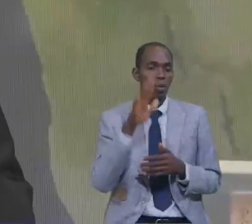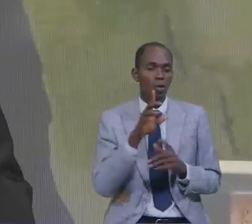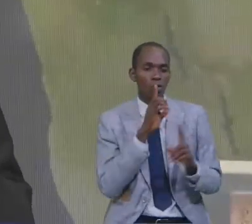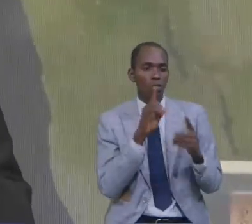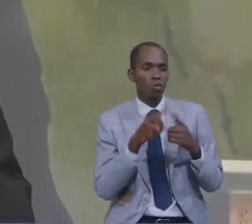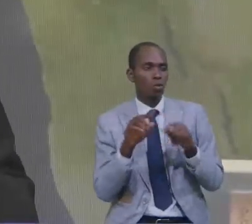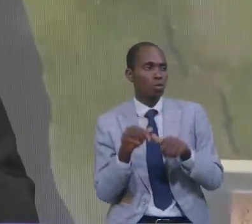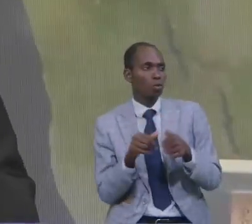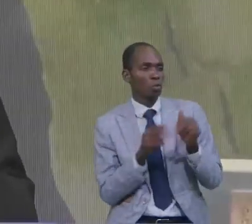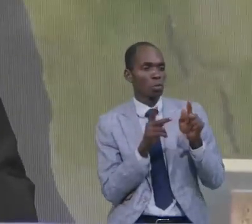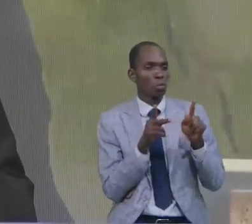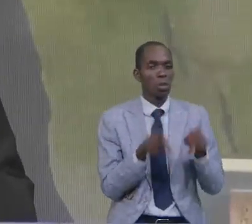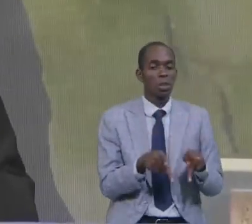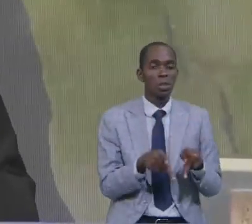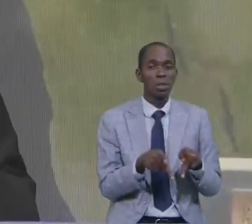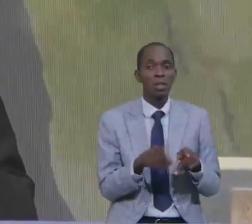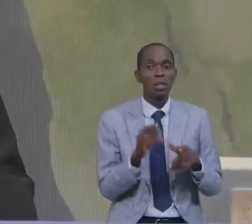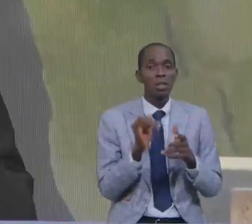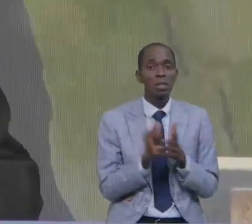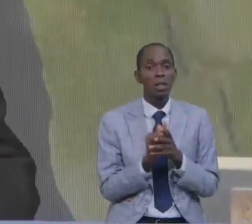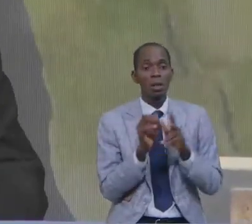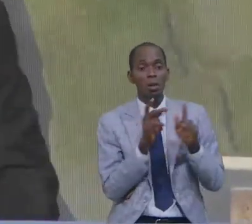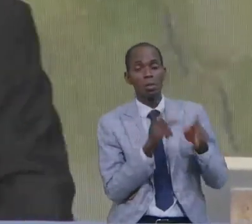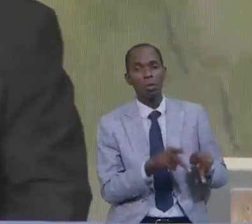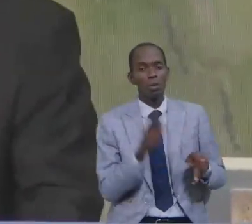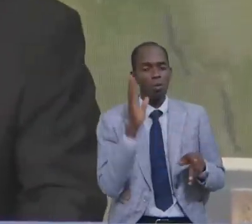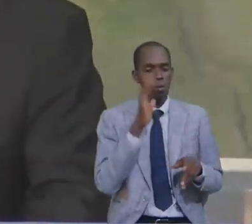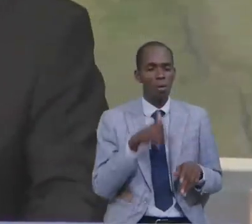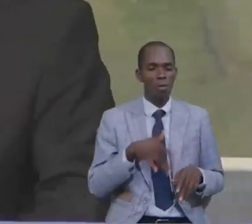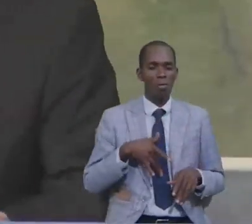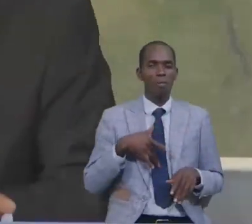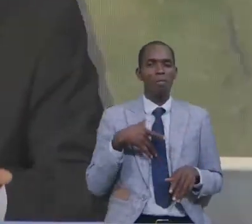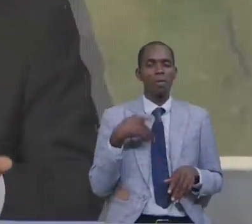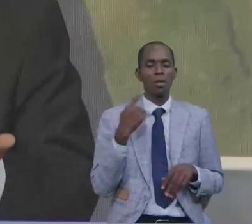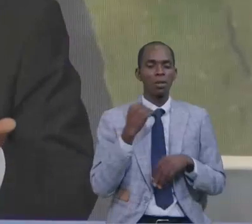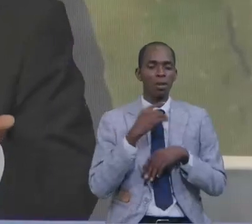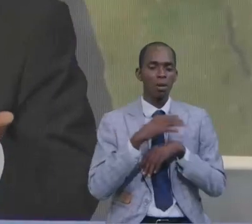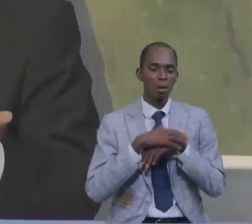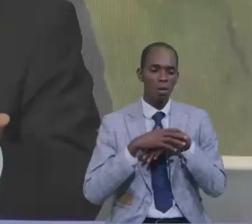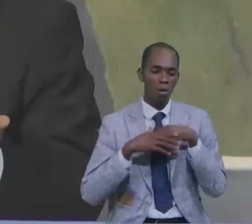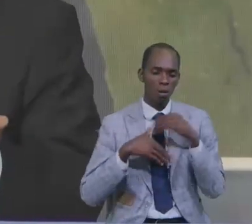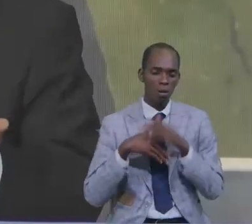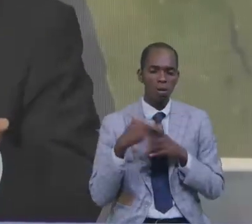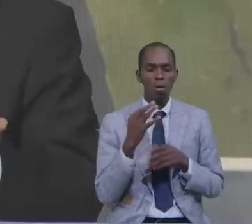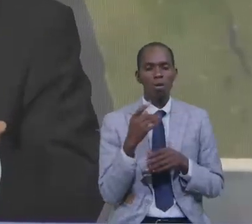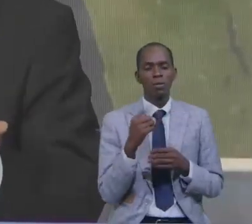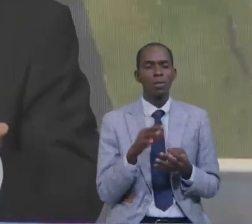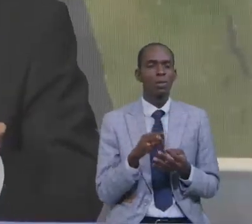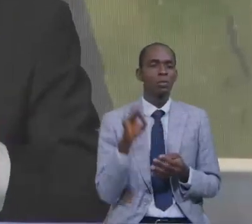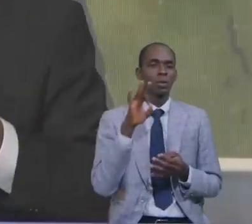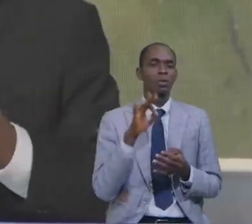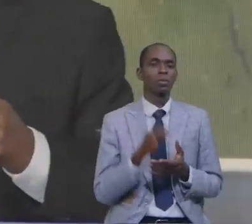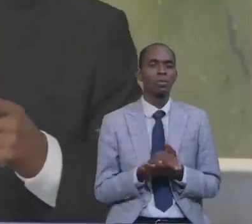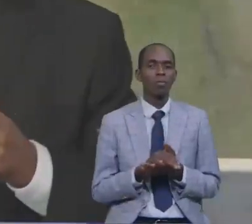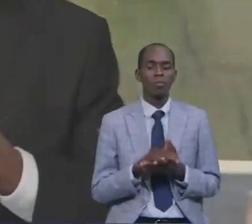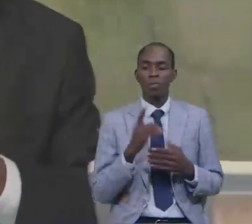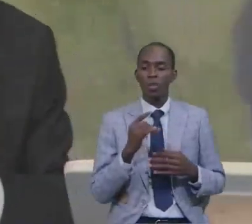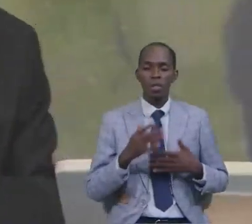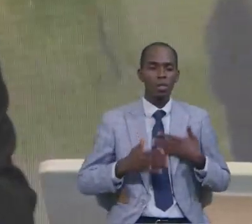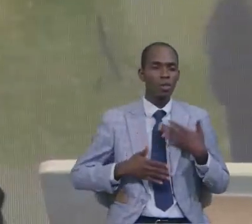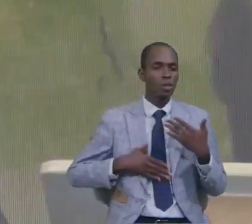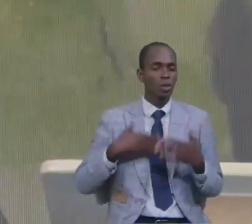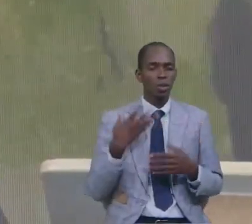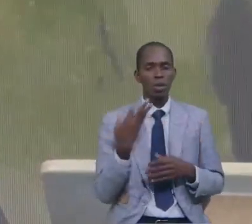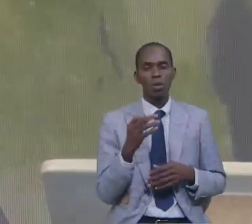Spirit, the joy of the Lord, the upliftment in his spirit. He will